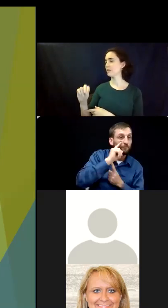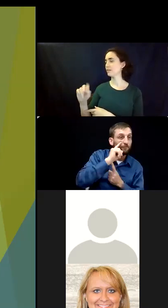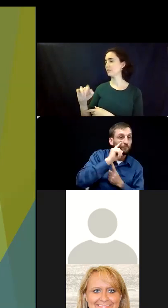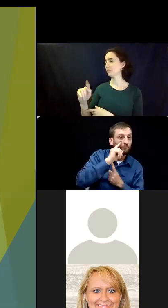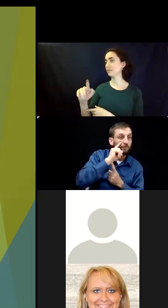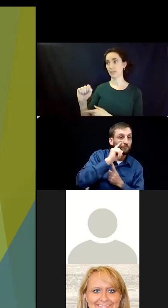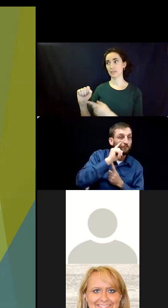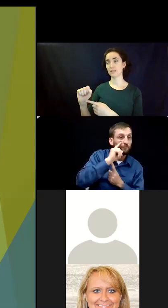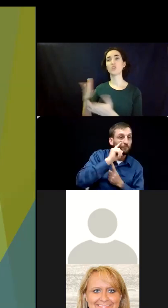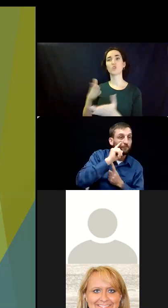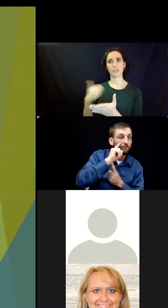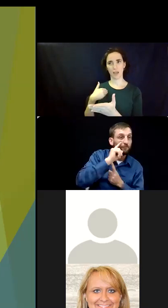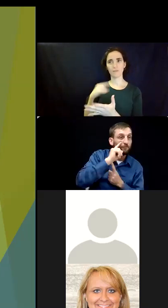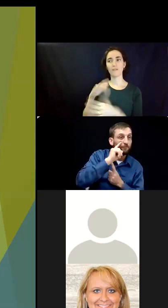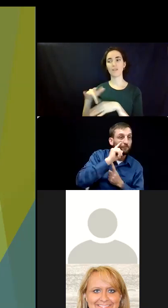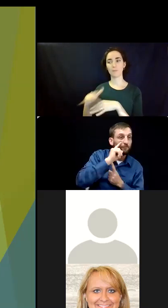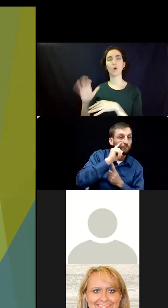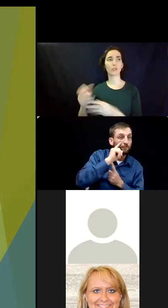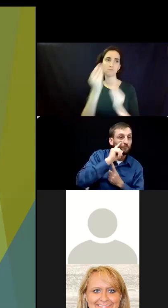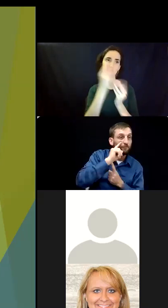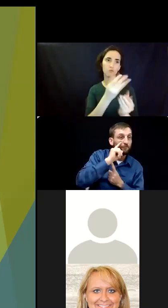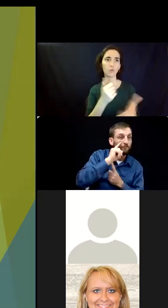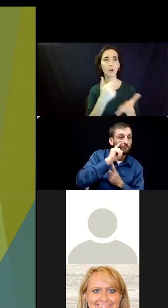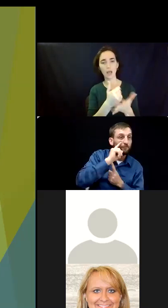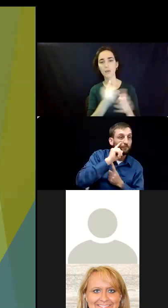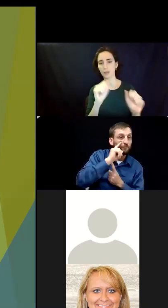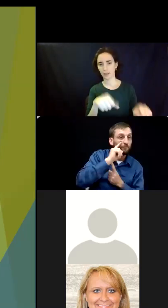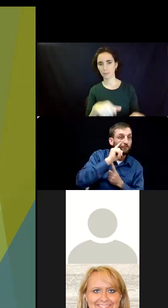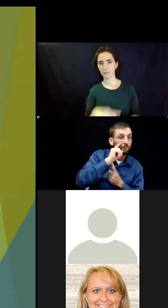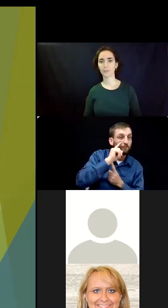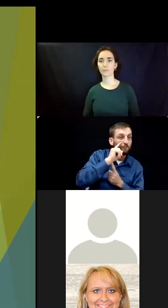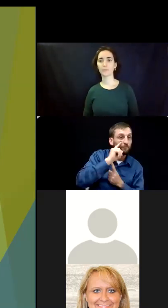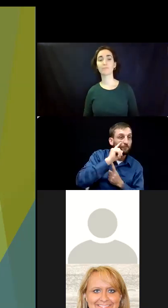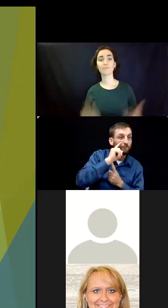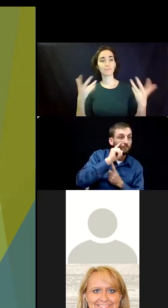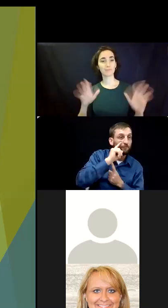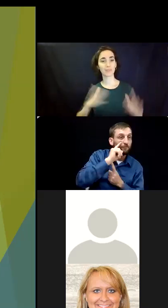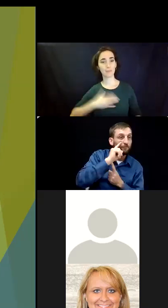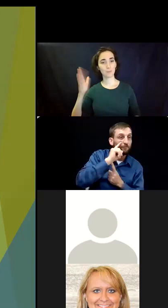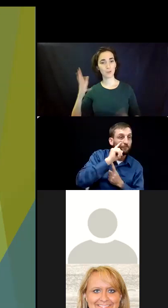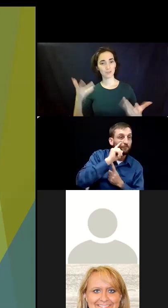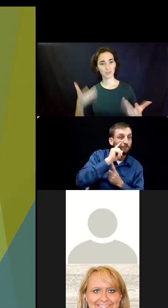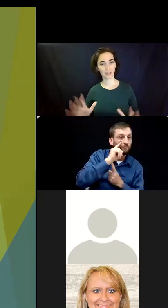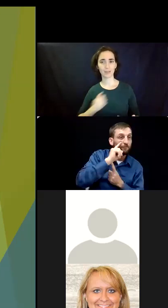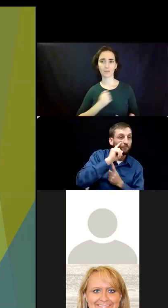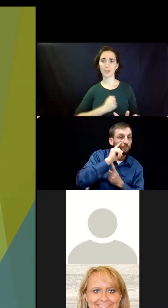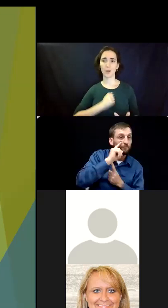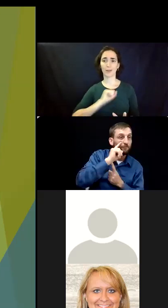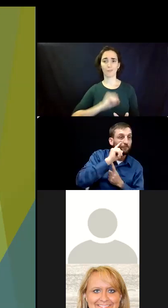able to provide you with assistance and information. And that concludes my presentation. I